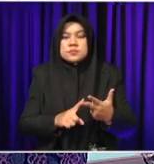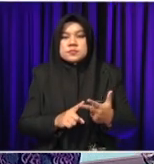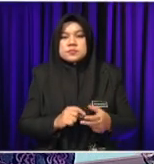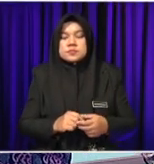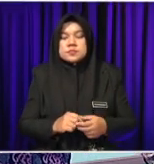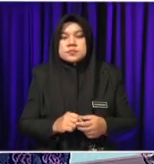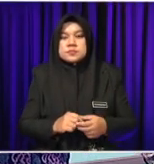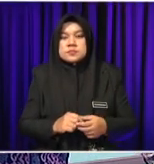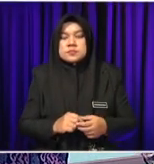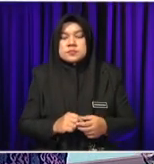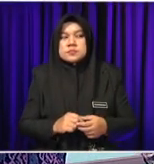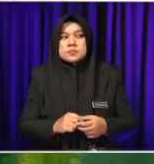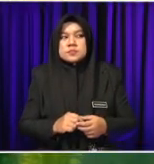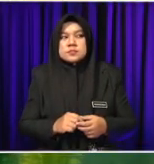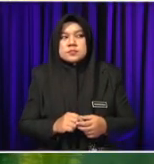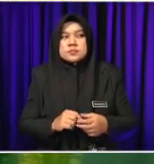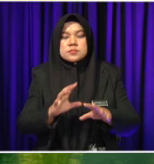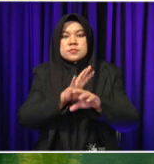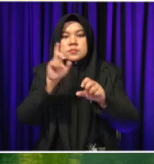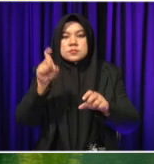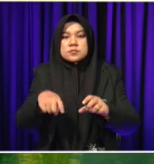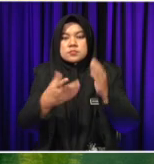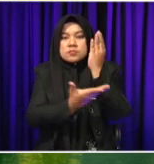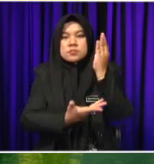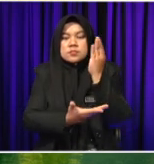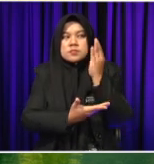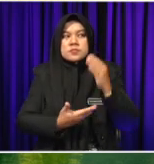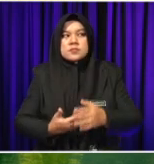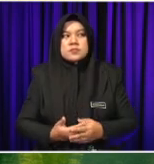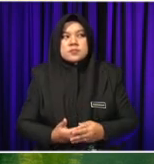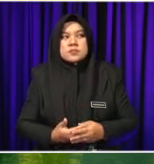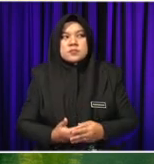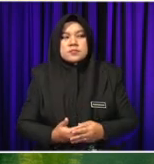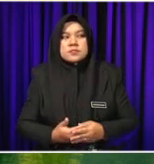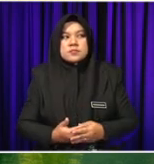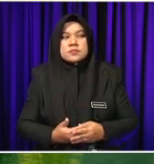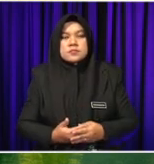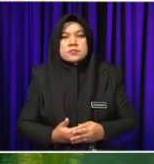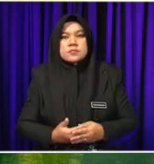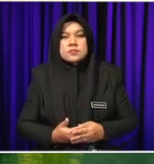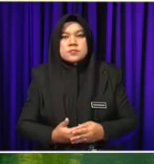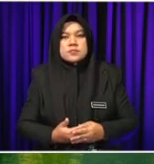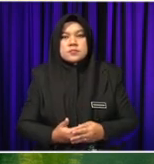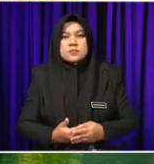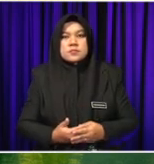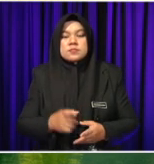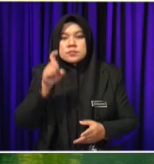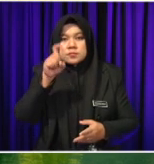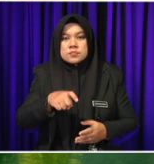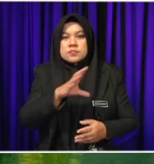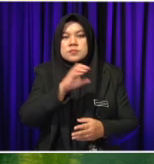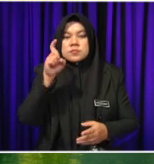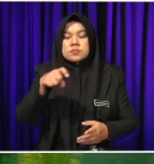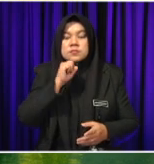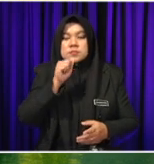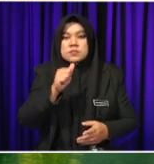from the second stanza, that it should not be cutting tree downs. And look at the yellow, should not and should. Mm-hmm. Right, let's go to the